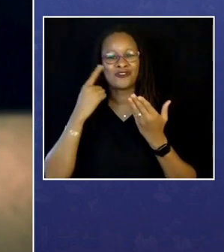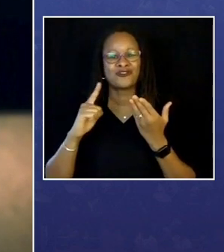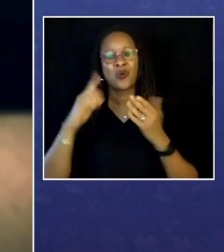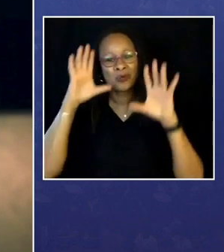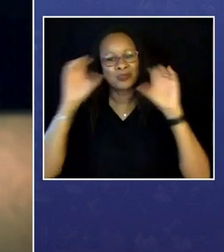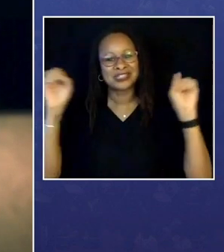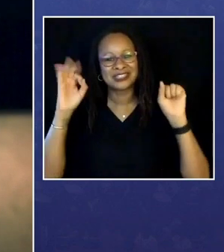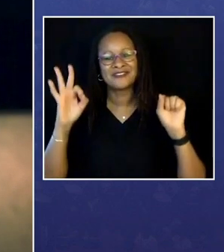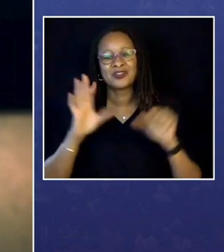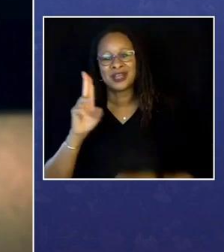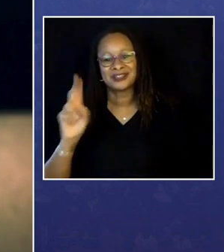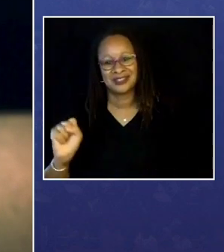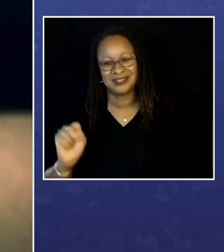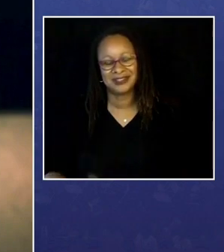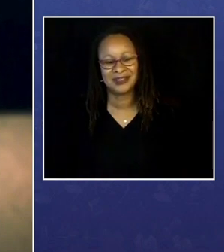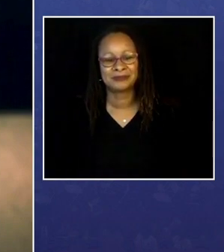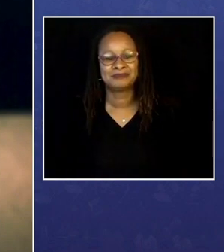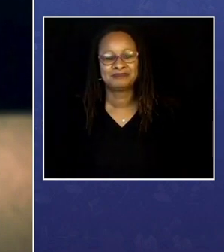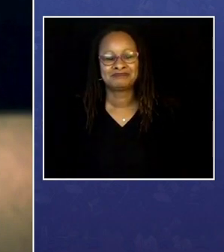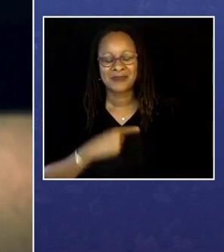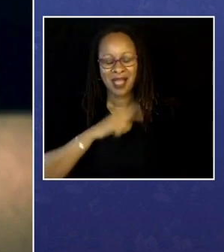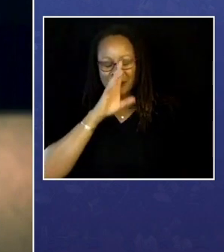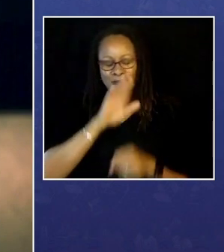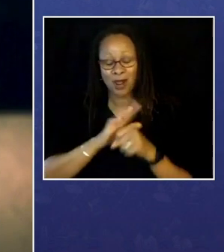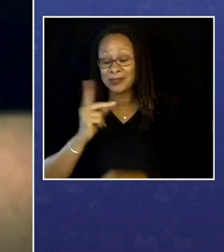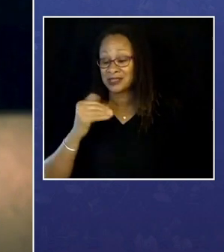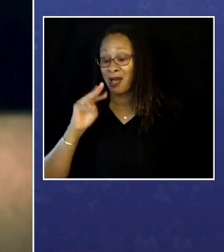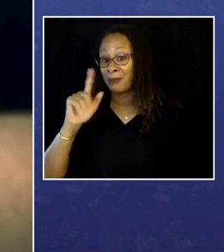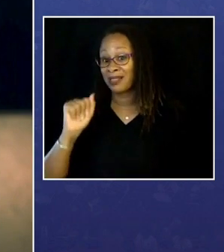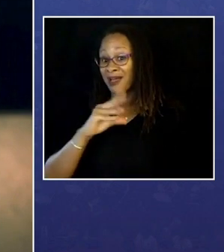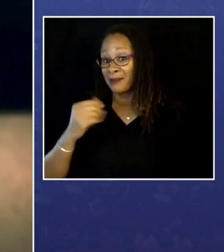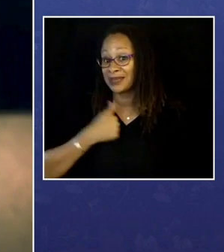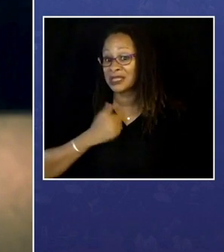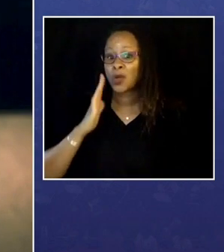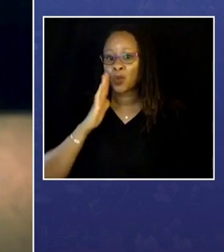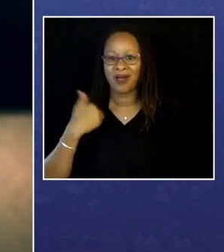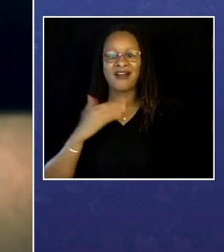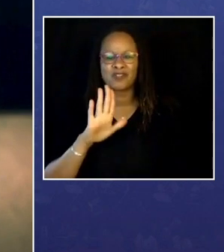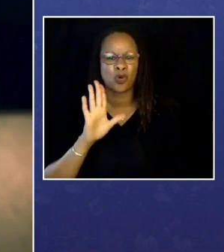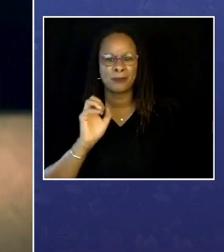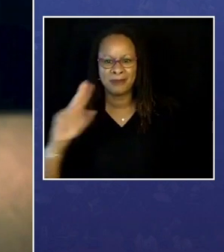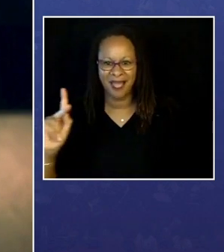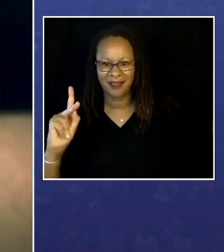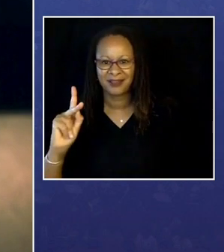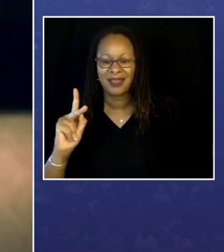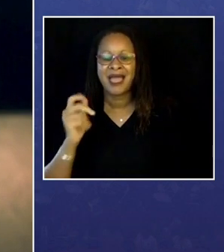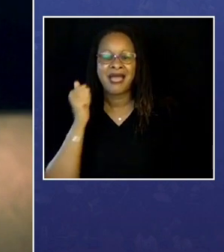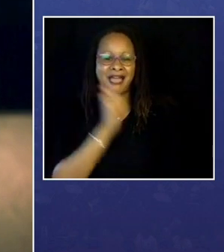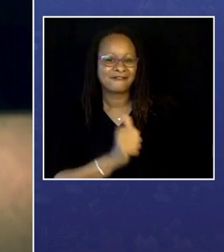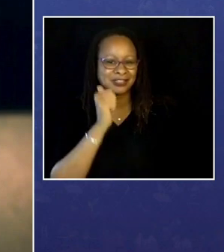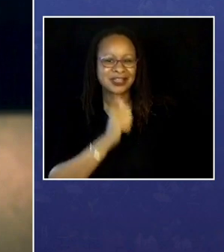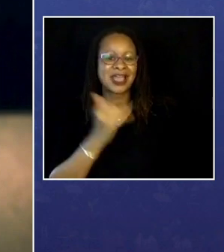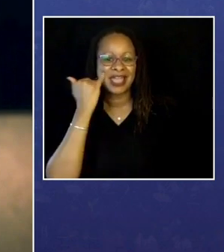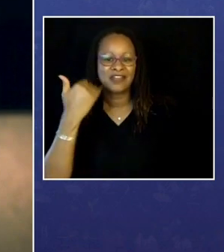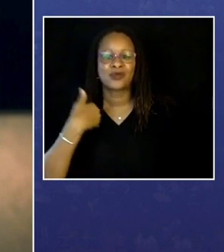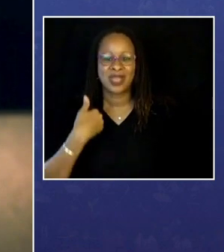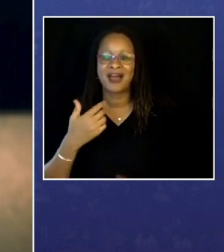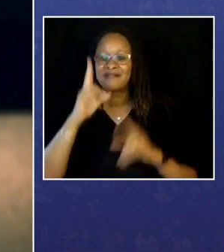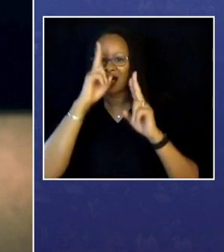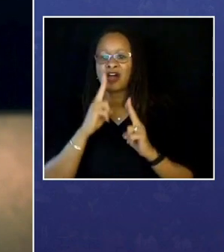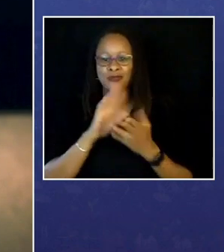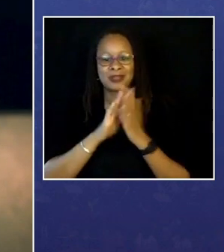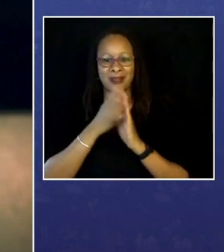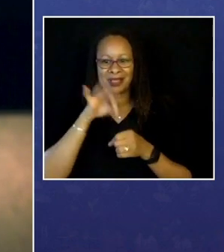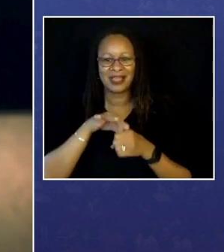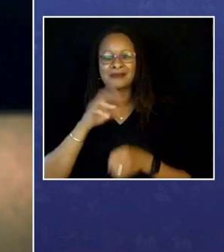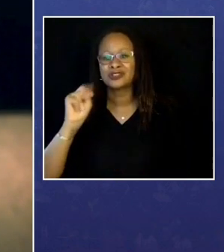for president of the United States. I promise Kamala and I are going to have your backs every single day if we have the honor of being